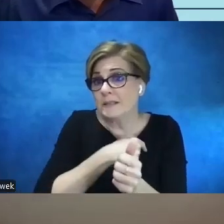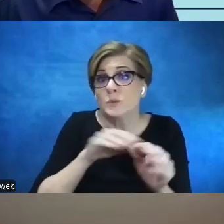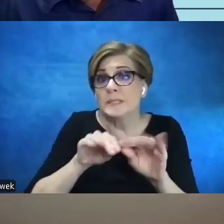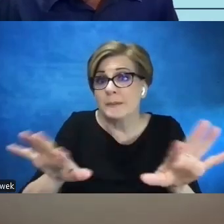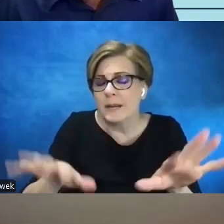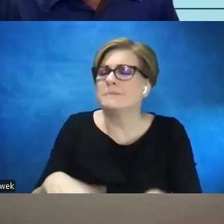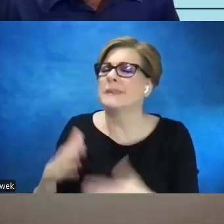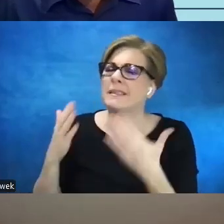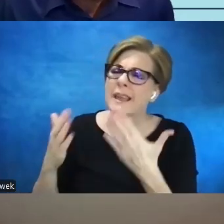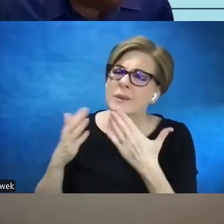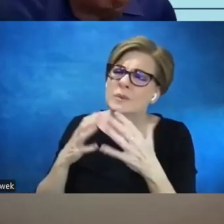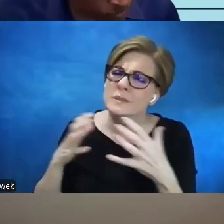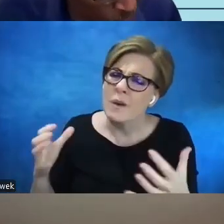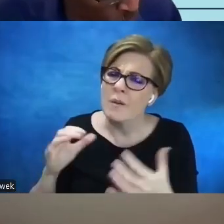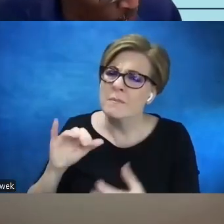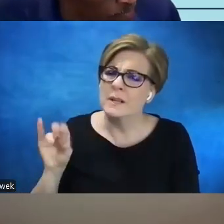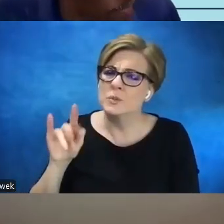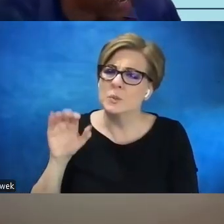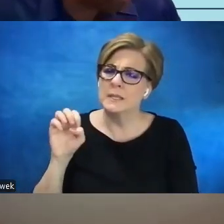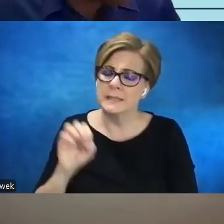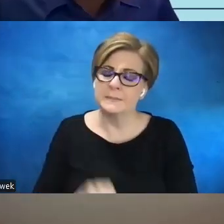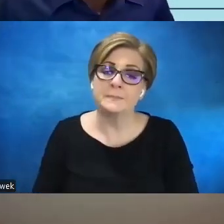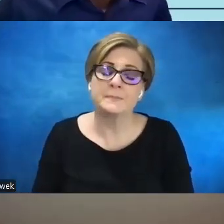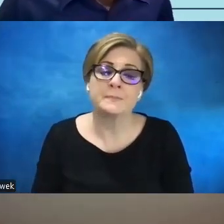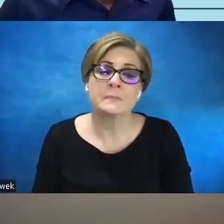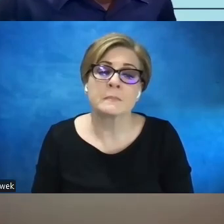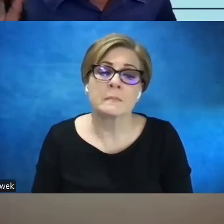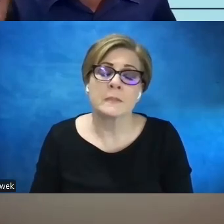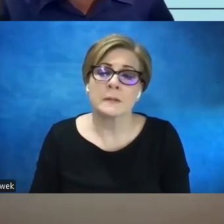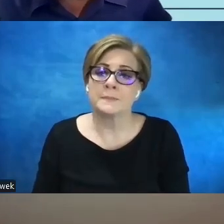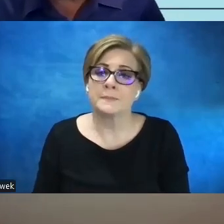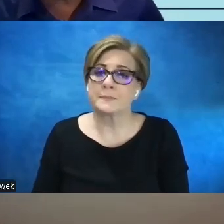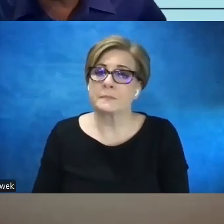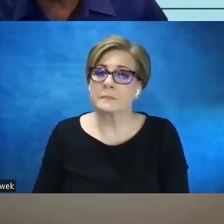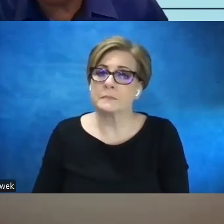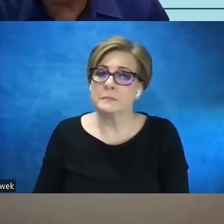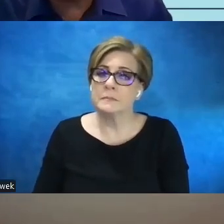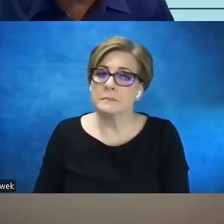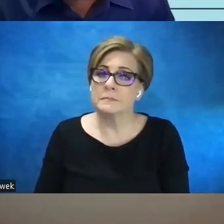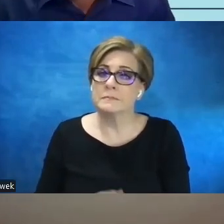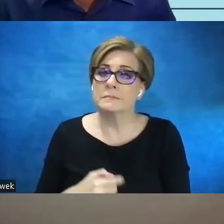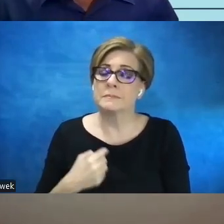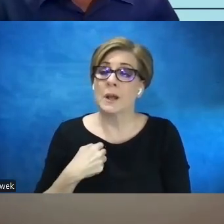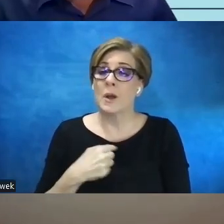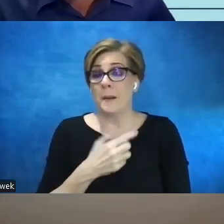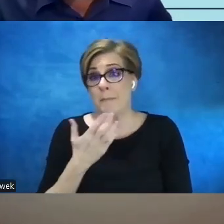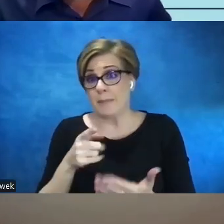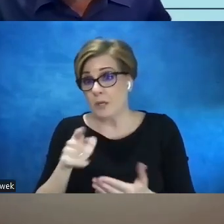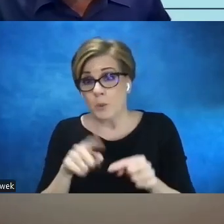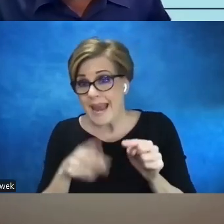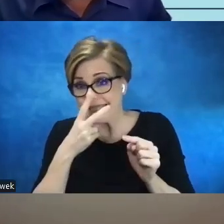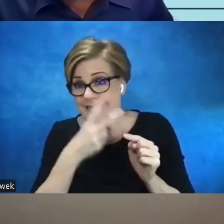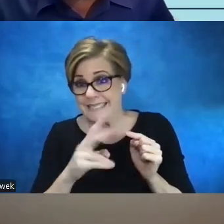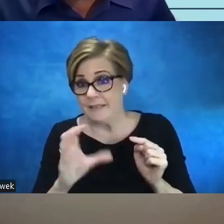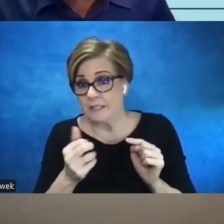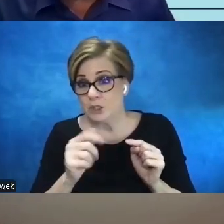so much. You may not be able to actually see what's in the chat box, but a